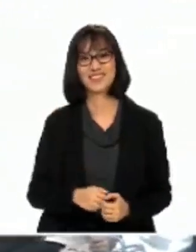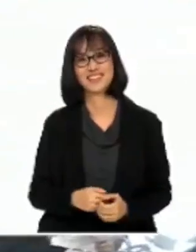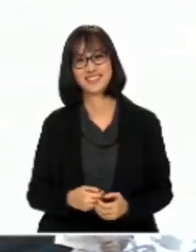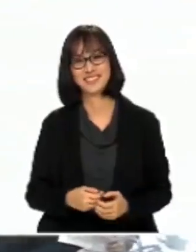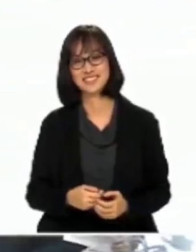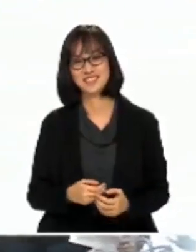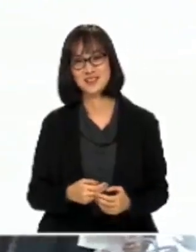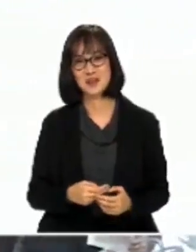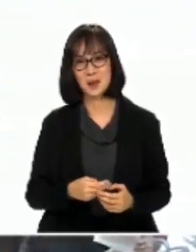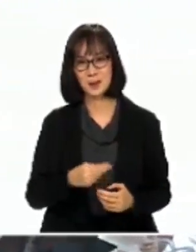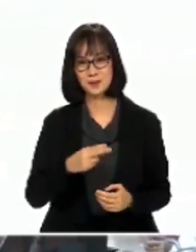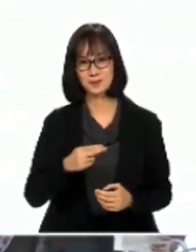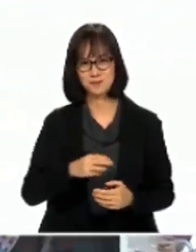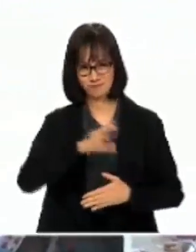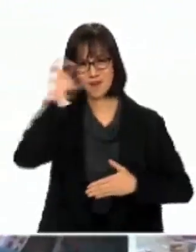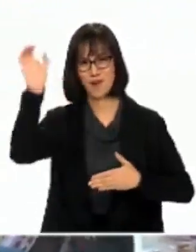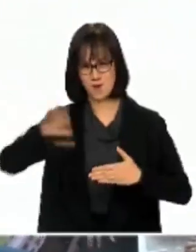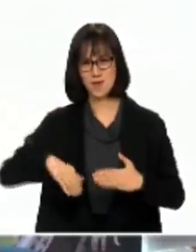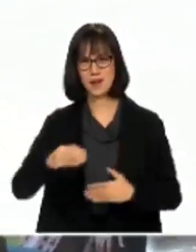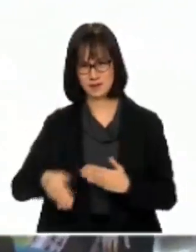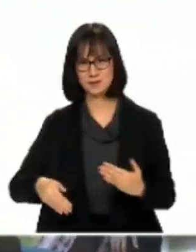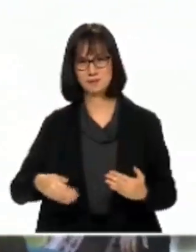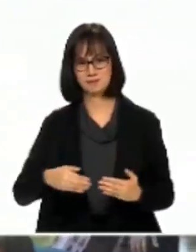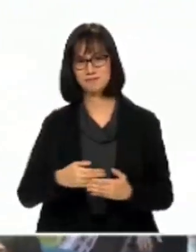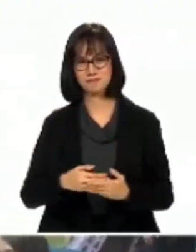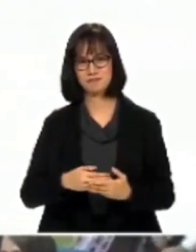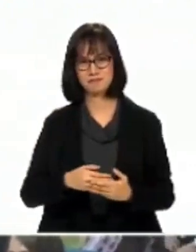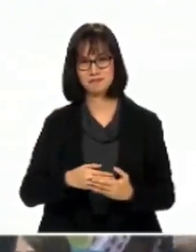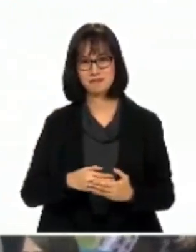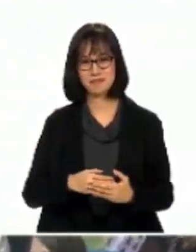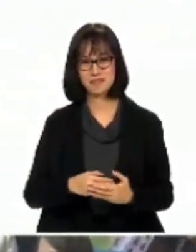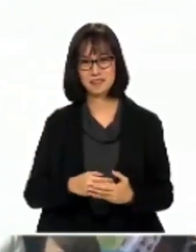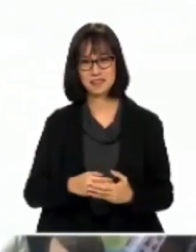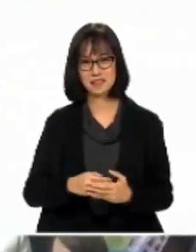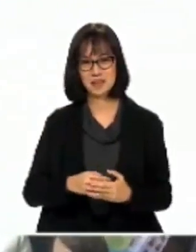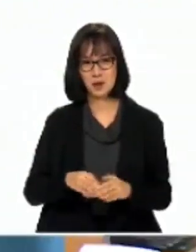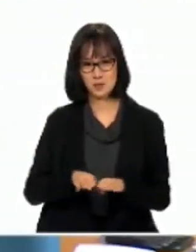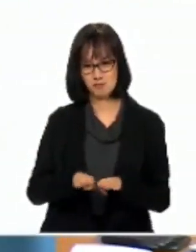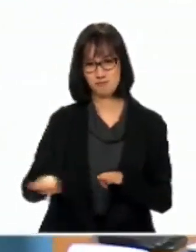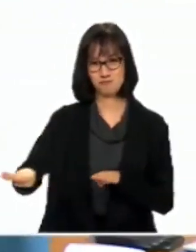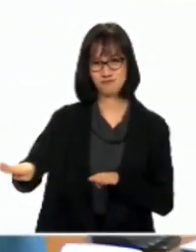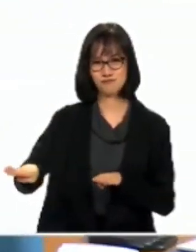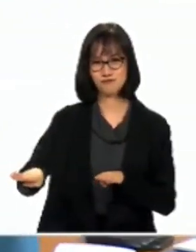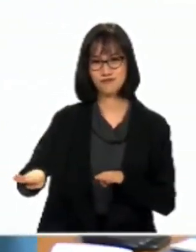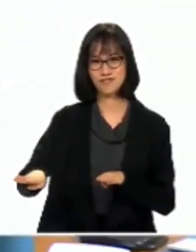Kompleto na tayo. May madamay pa tayo doon sa harap.